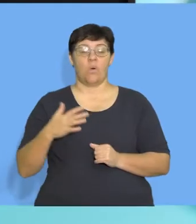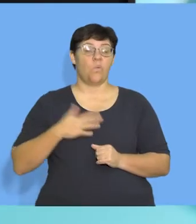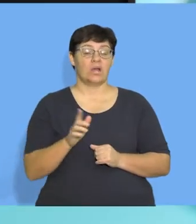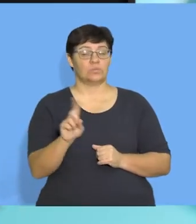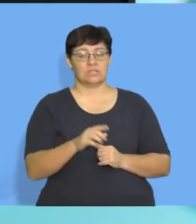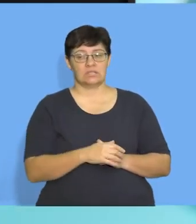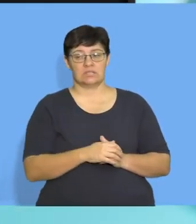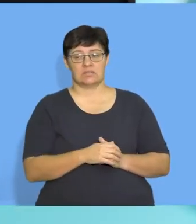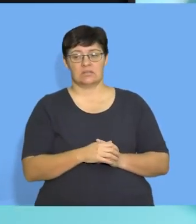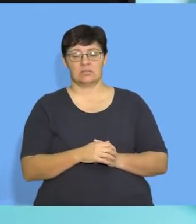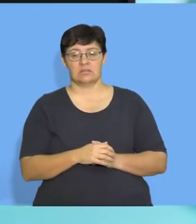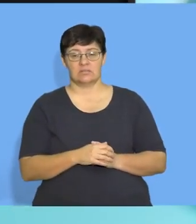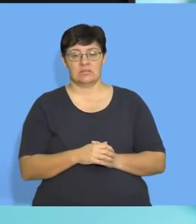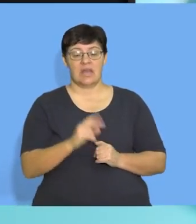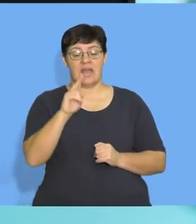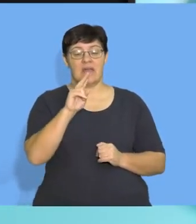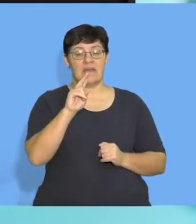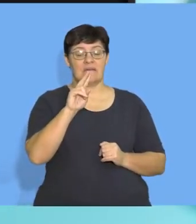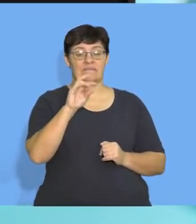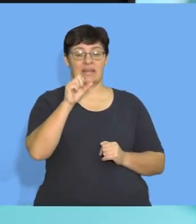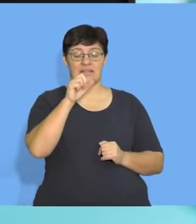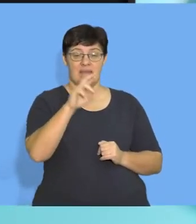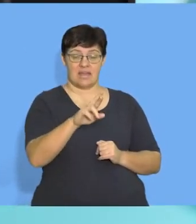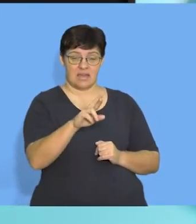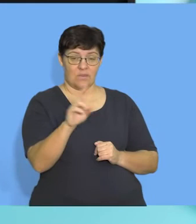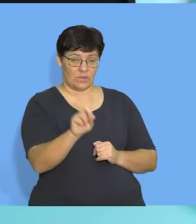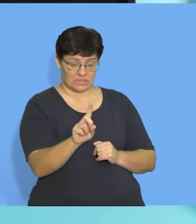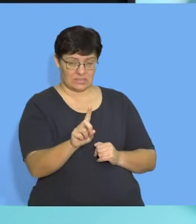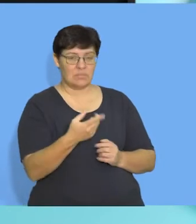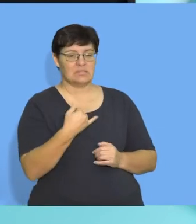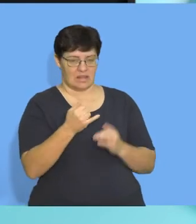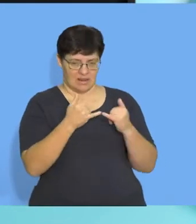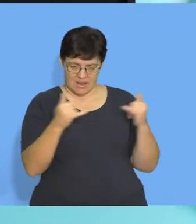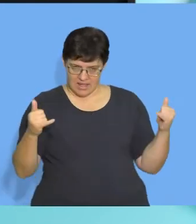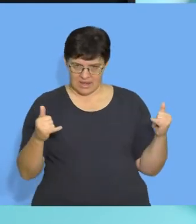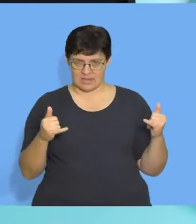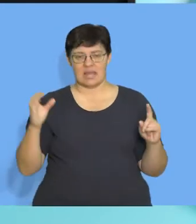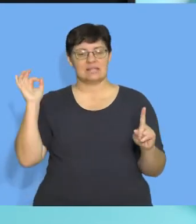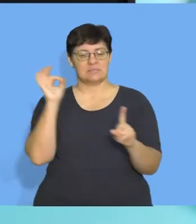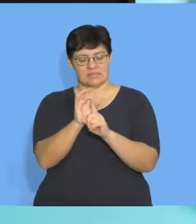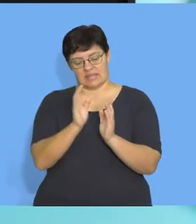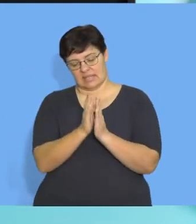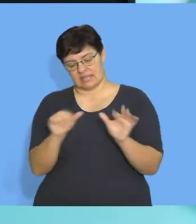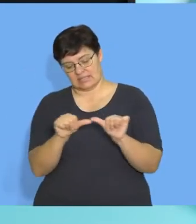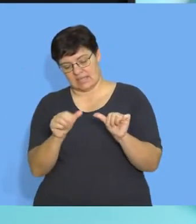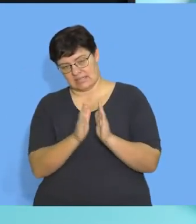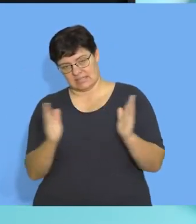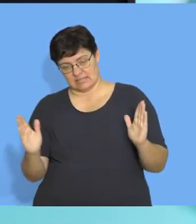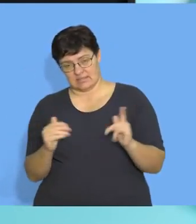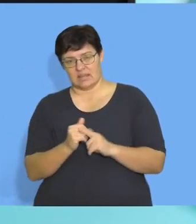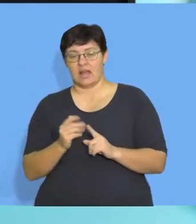doesn't matter what the vector is, we still draw it with a line that's a specific length at a specific